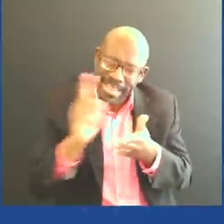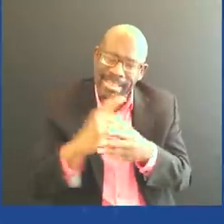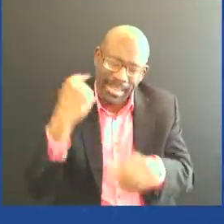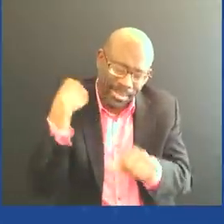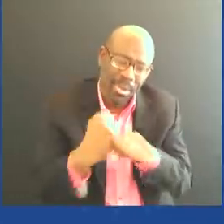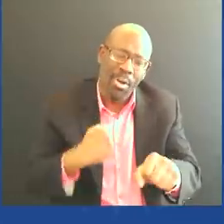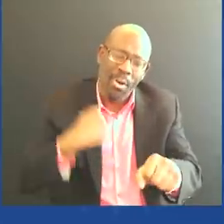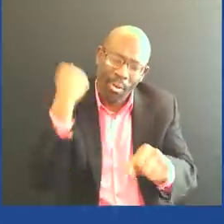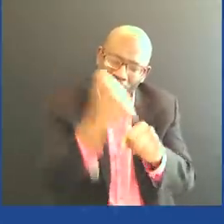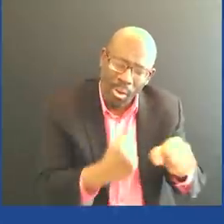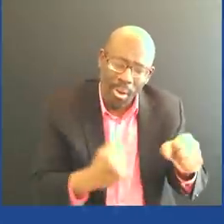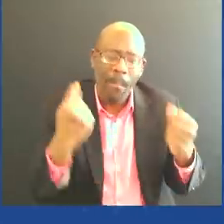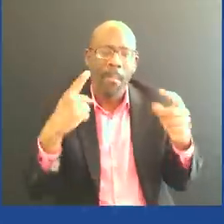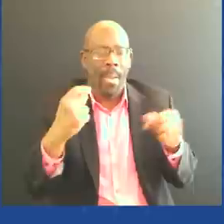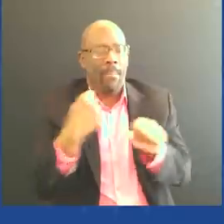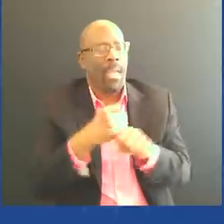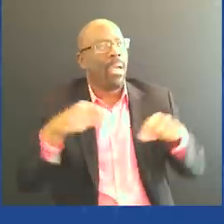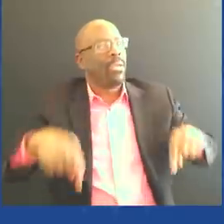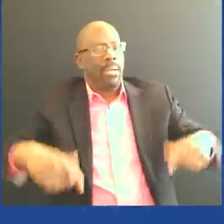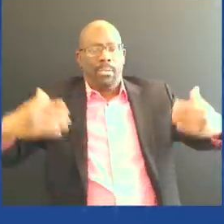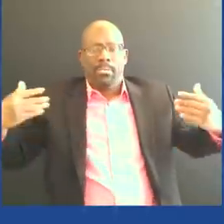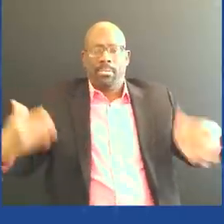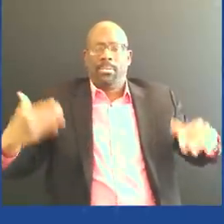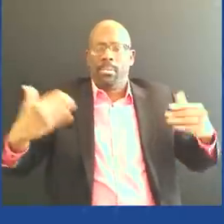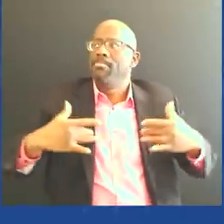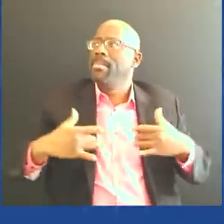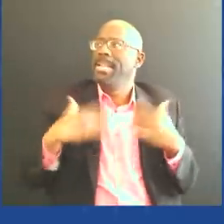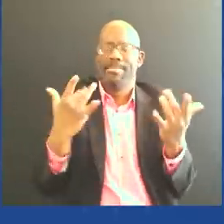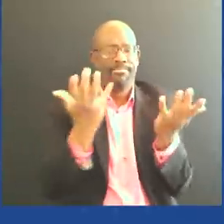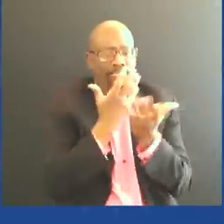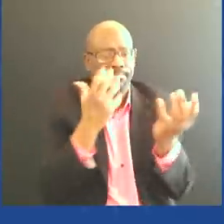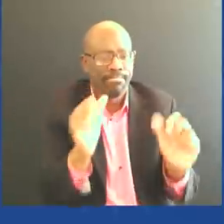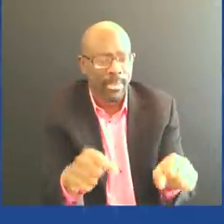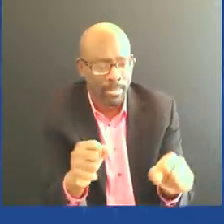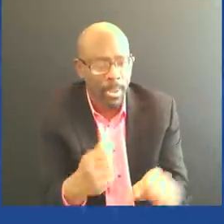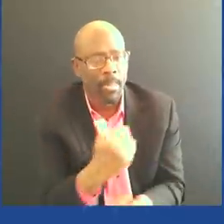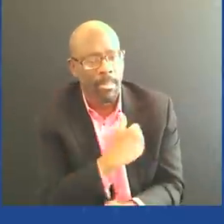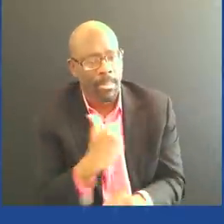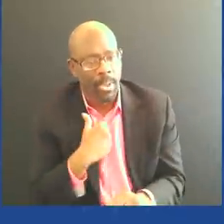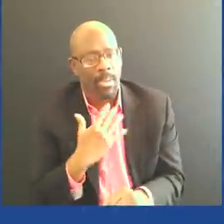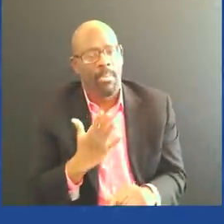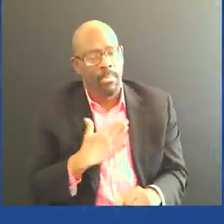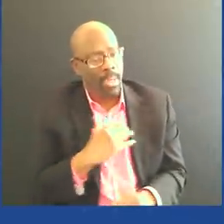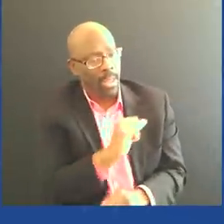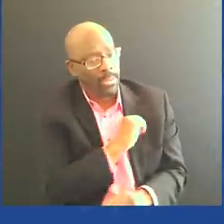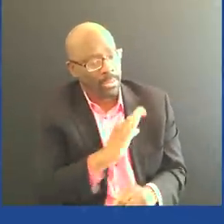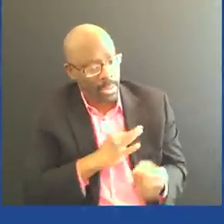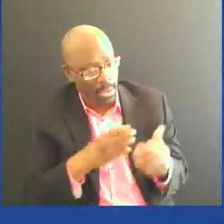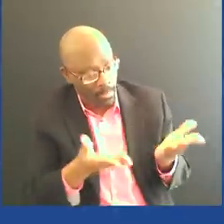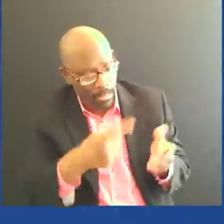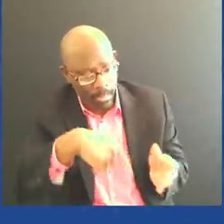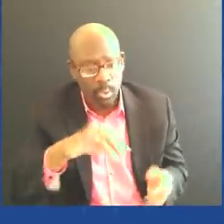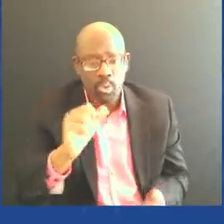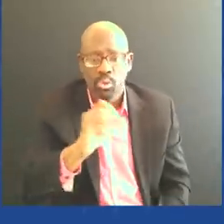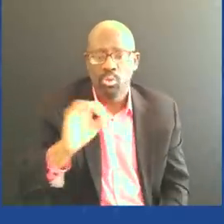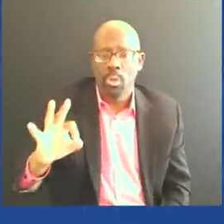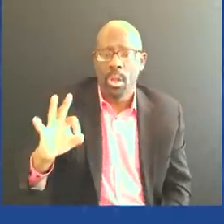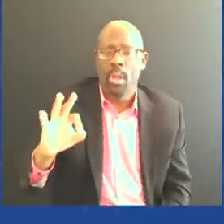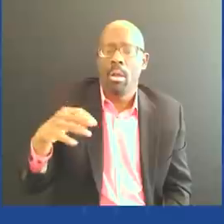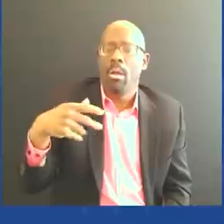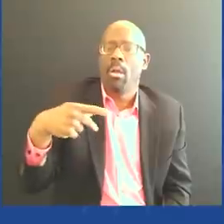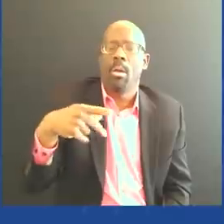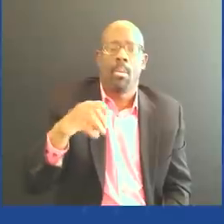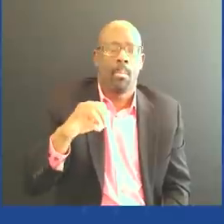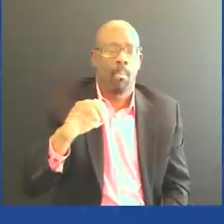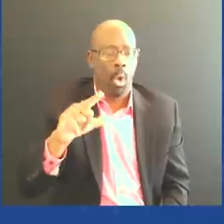members of my own staff, the Department of the Navy team, Secretary of State Jeff Bullock and his team, Port of Wilmington, Navy League, and the many generous